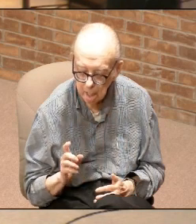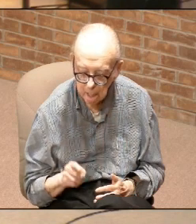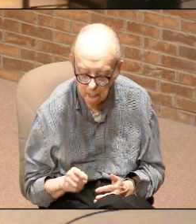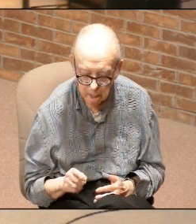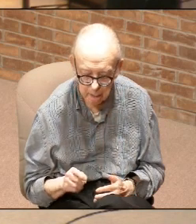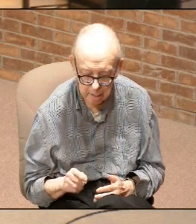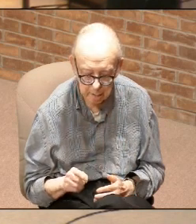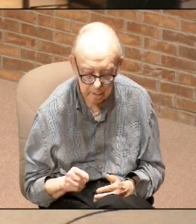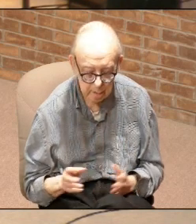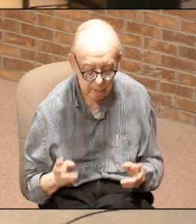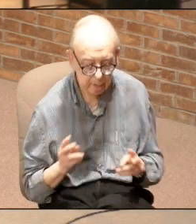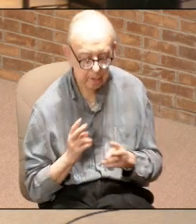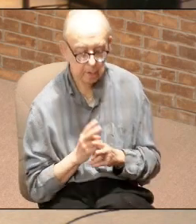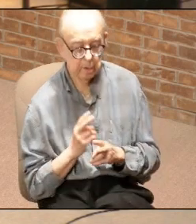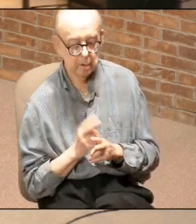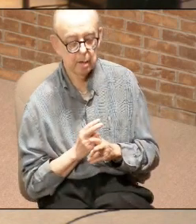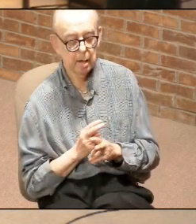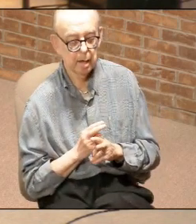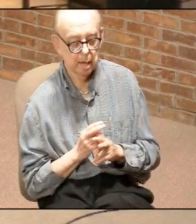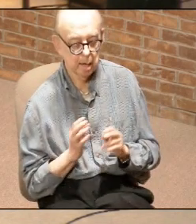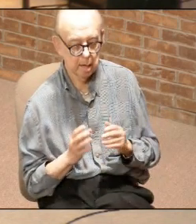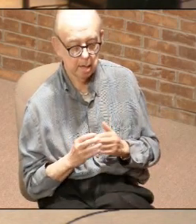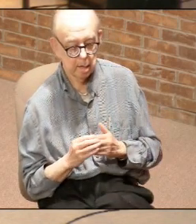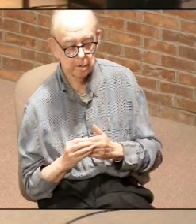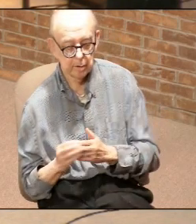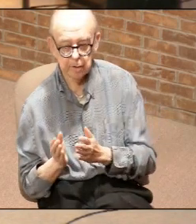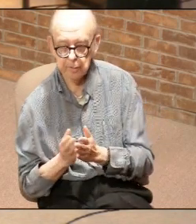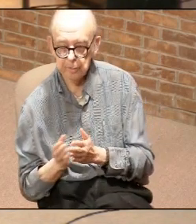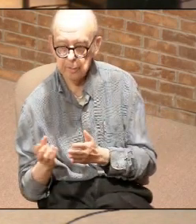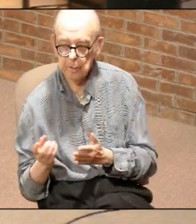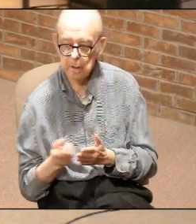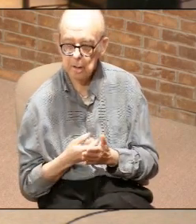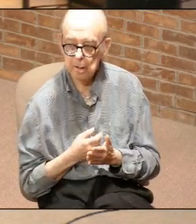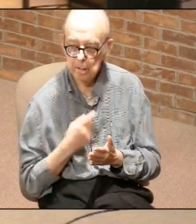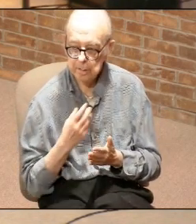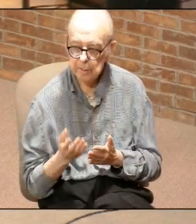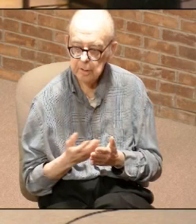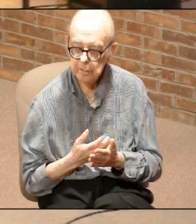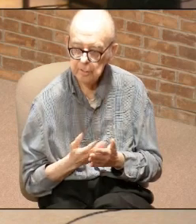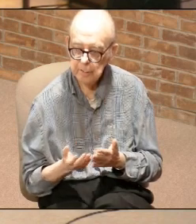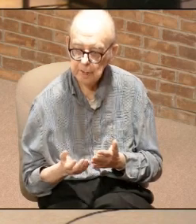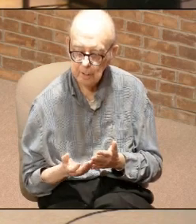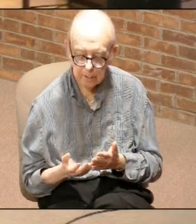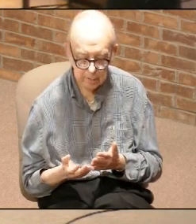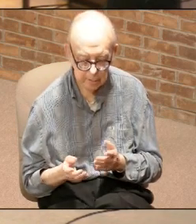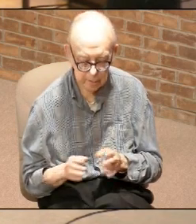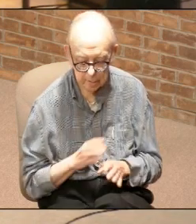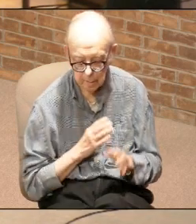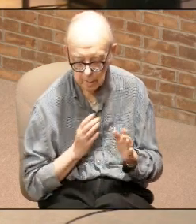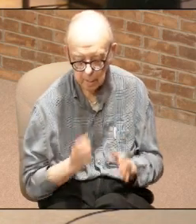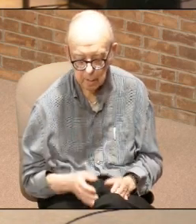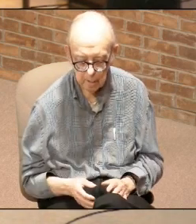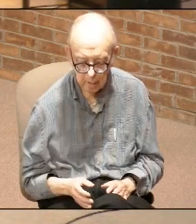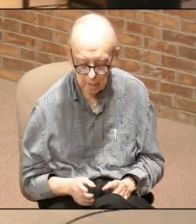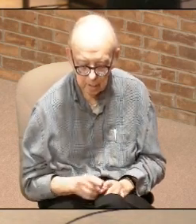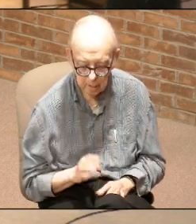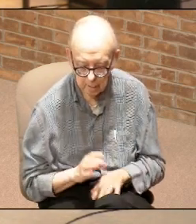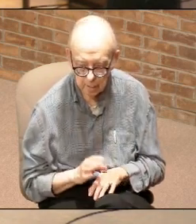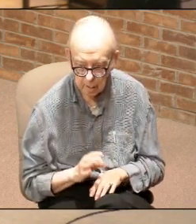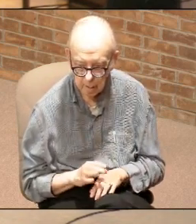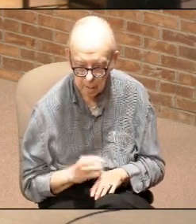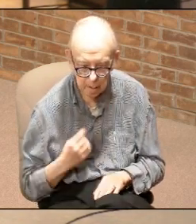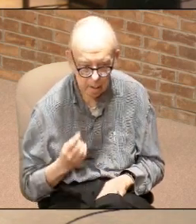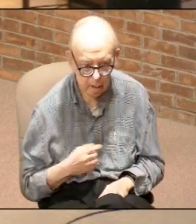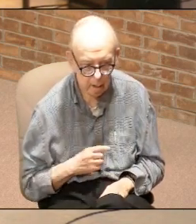a lot of care and direction through the harvest and let me say this as christians as a church